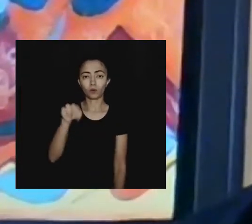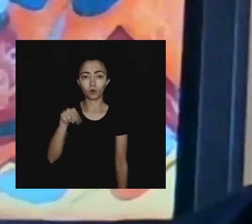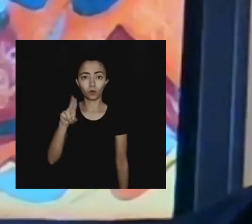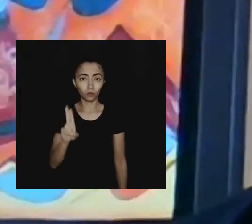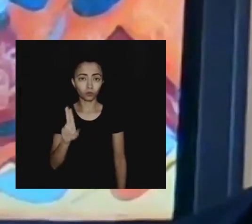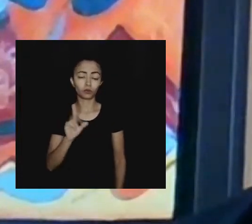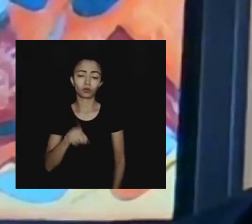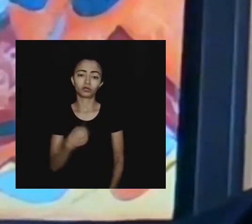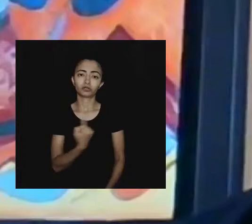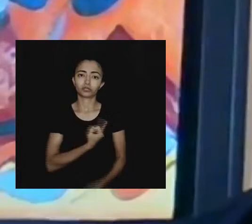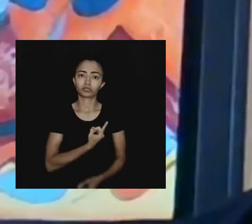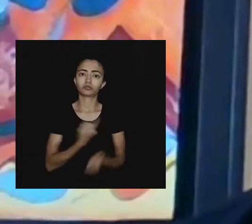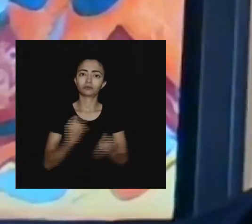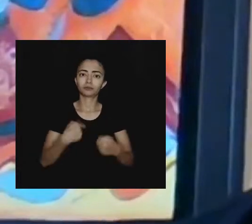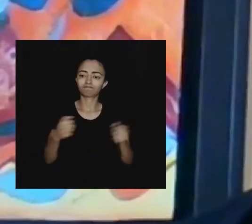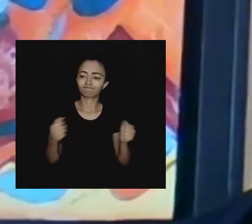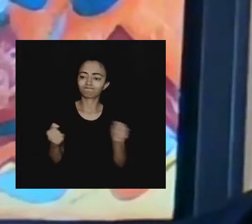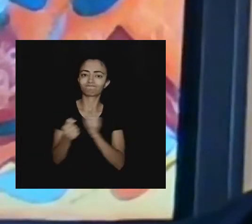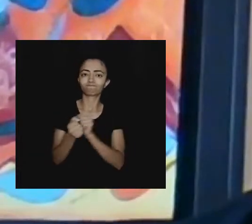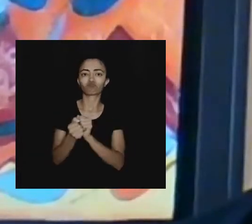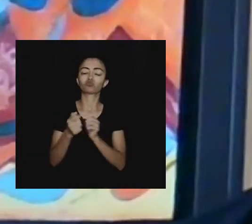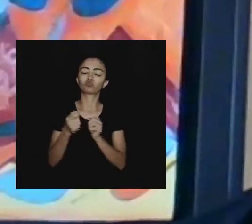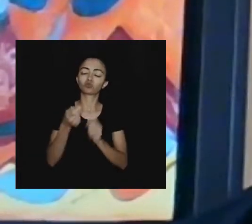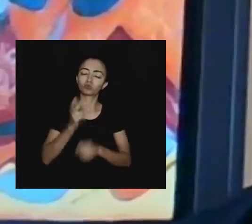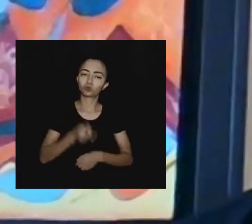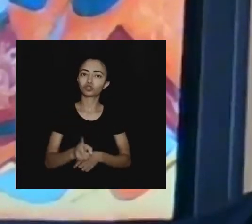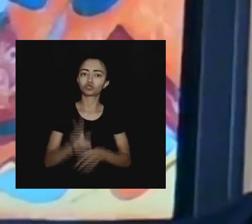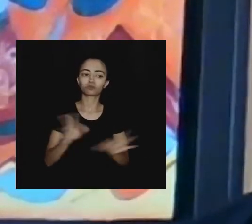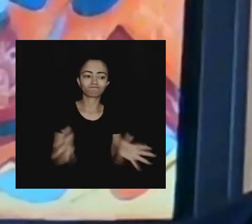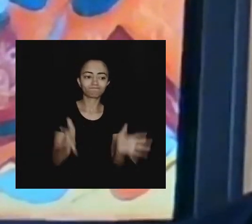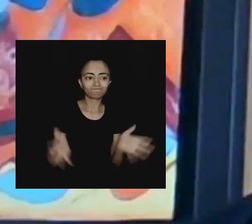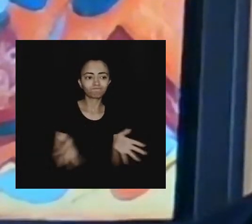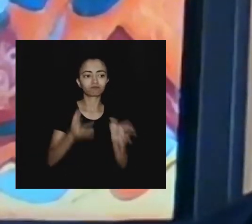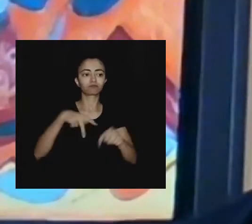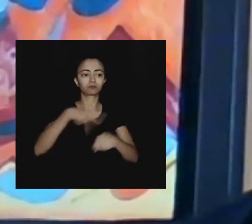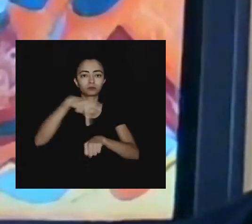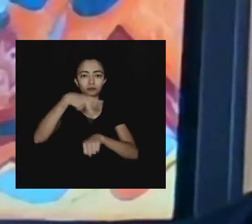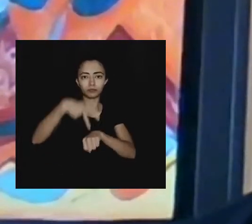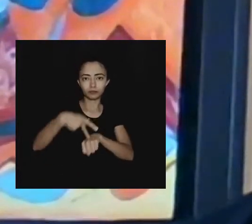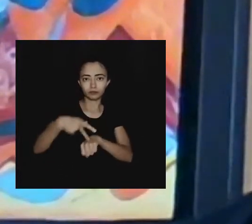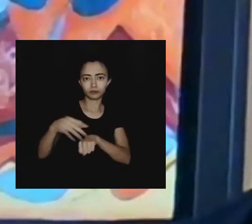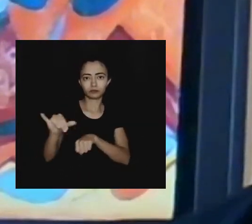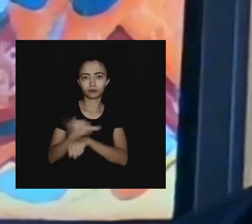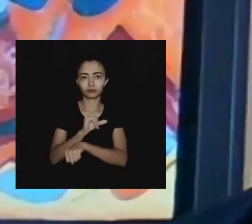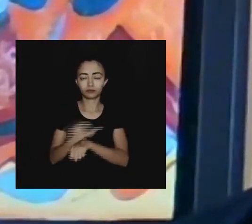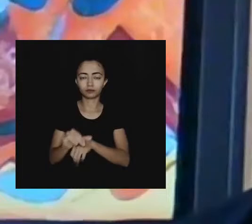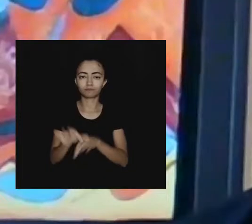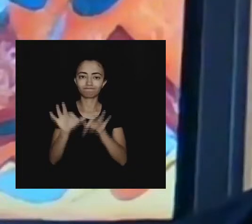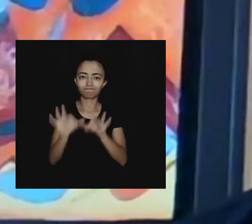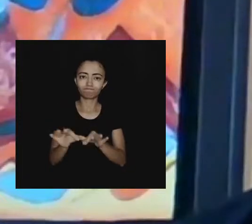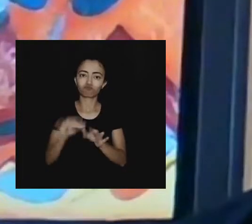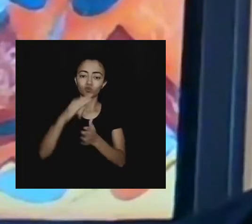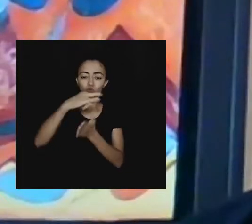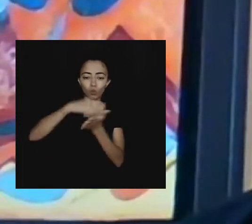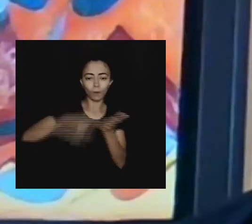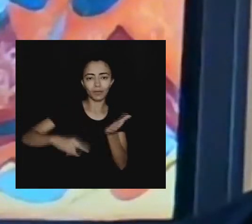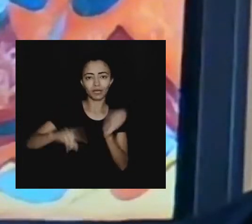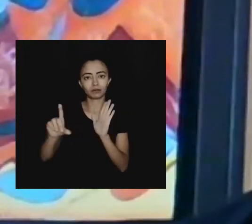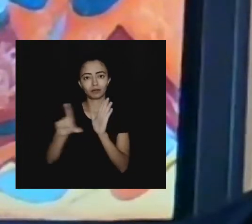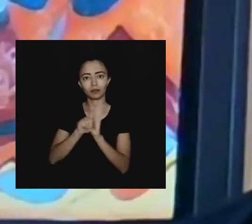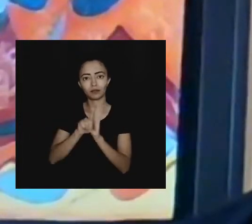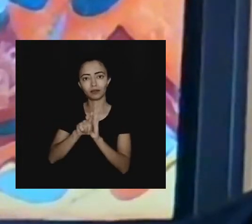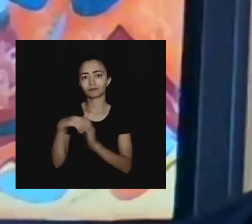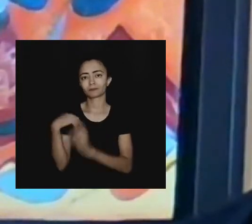course, we need to strengthen that here in our country. And I believe that with the light that was shined